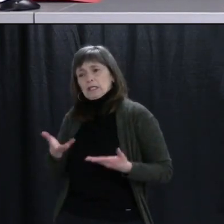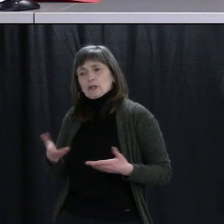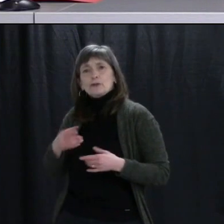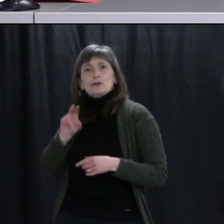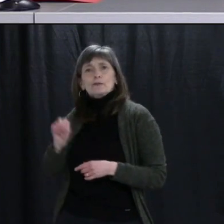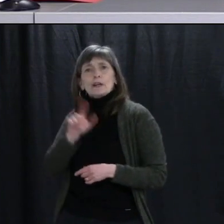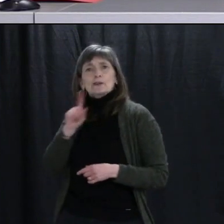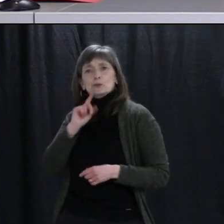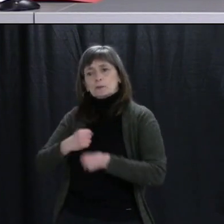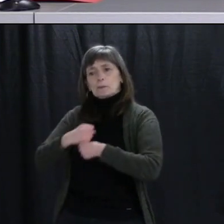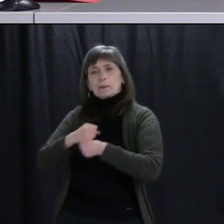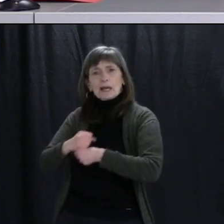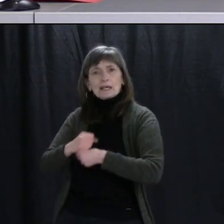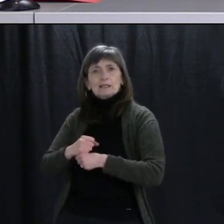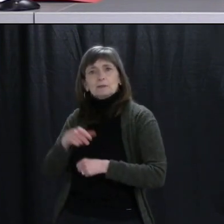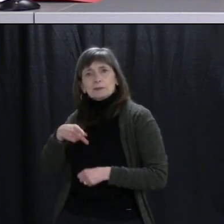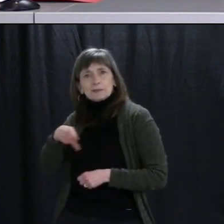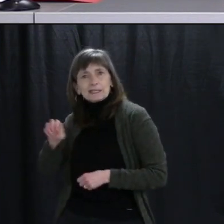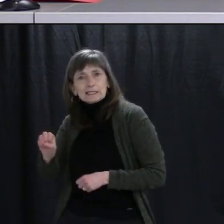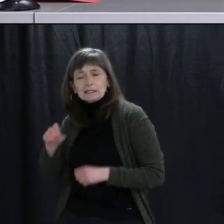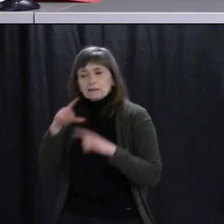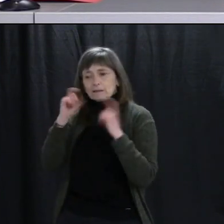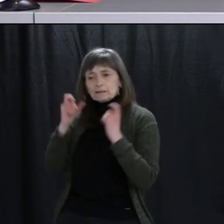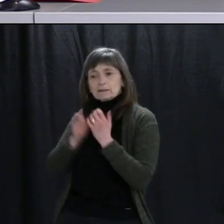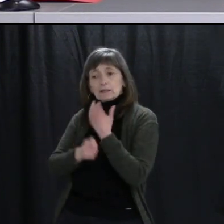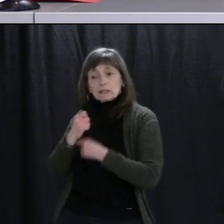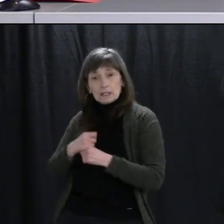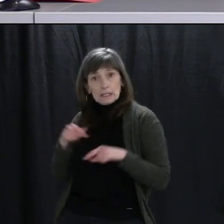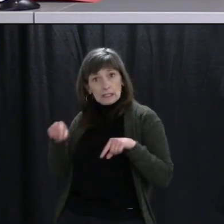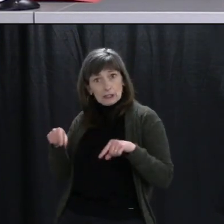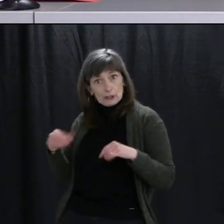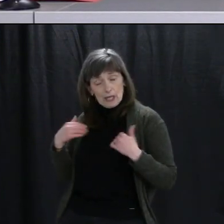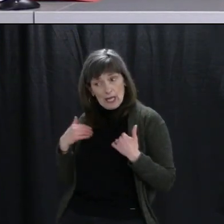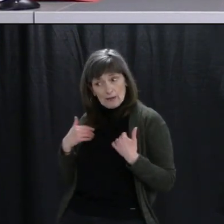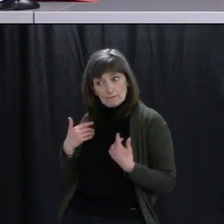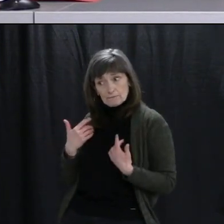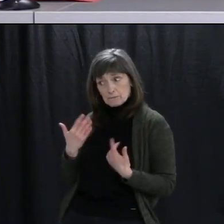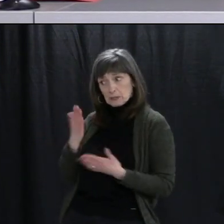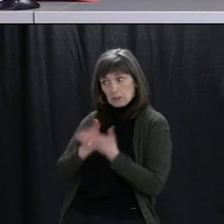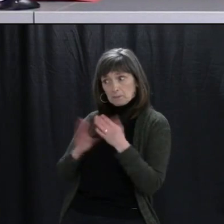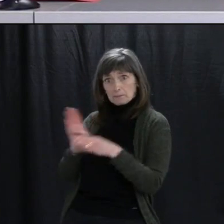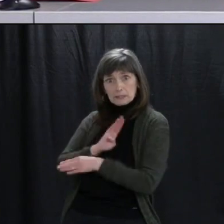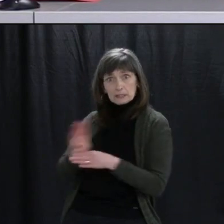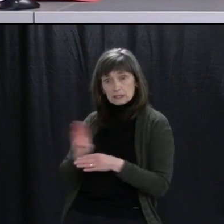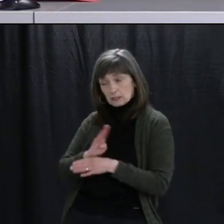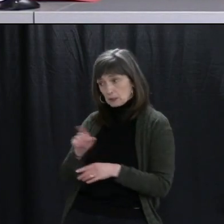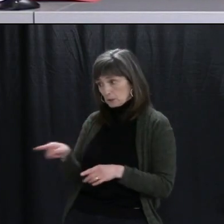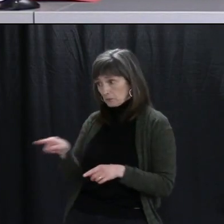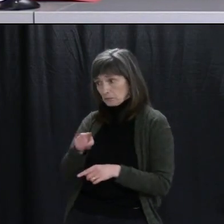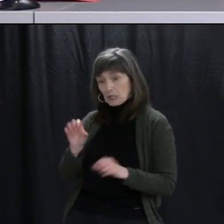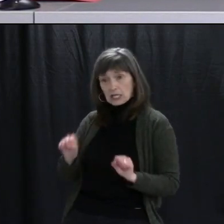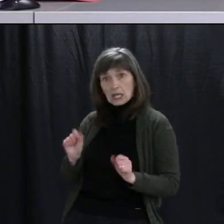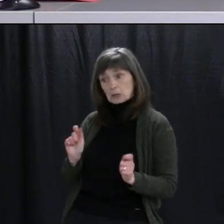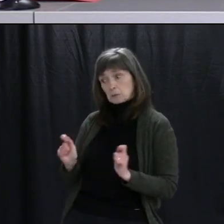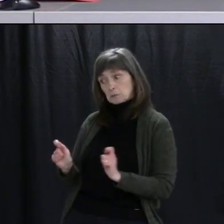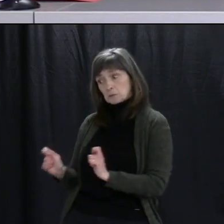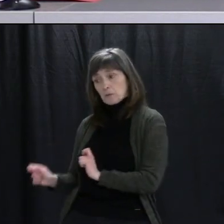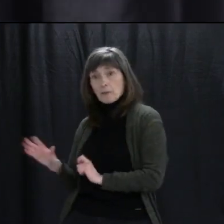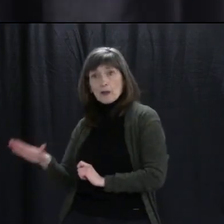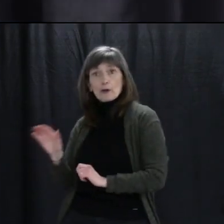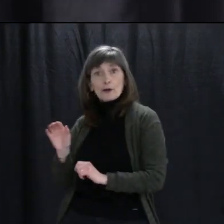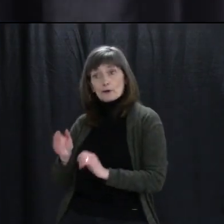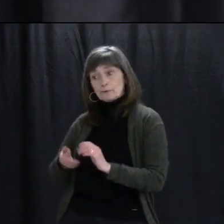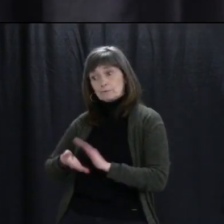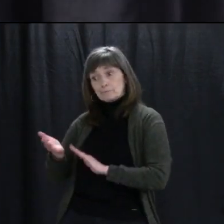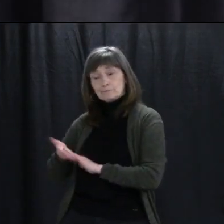who that you've had talks with who can retool what they do to provide PPE? Through